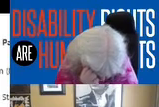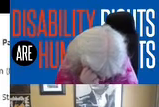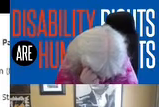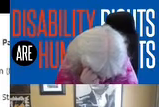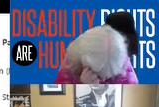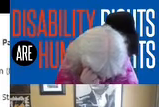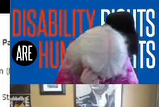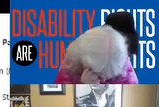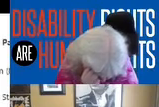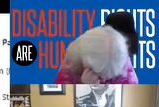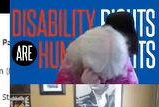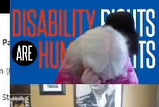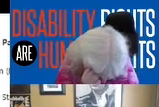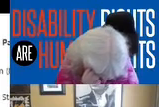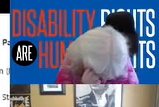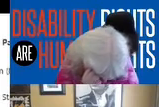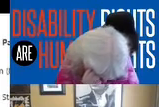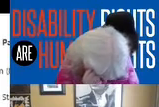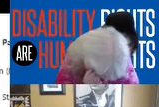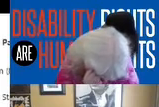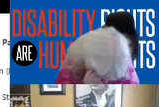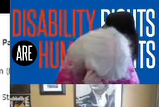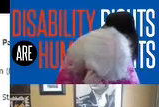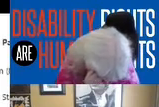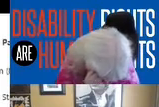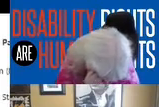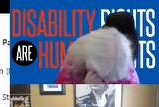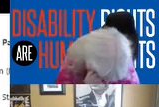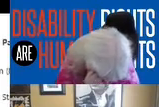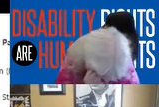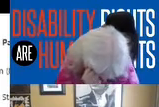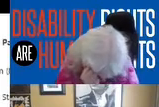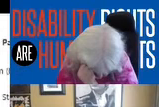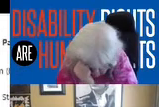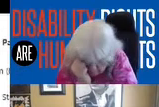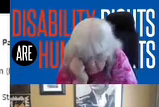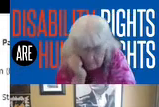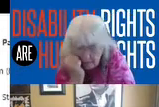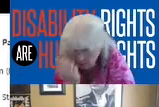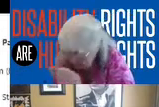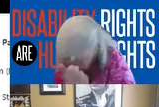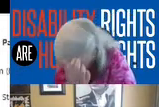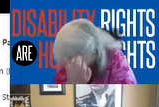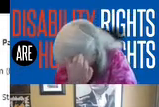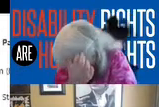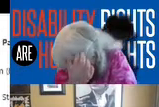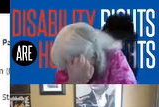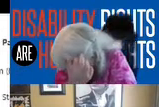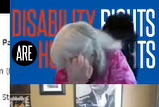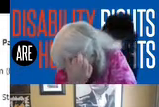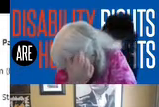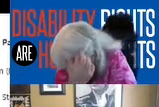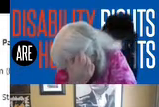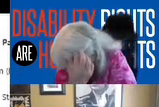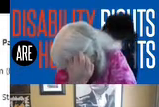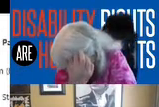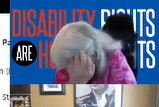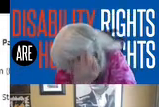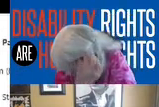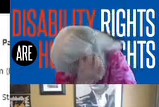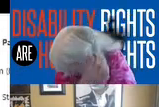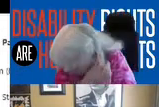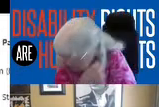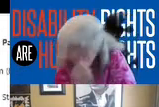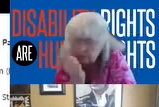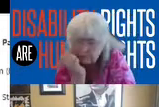breakout rooms and how long people are in there, and will bring you back to the main room when they're done. One thing